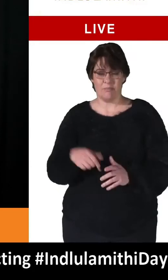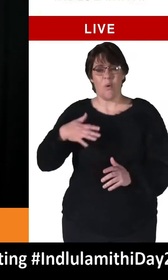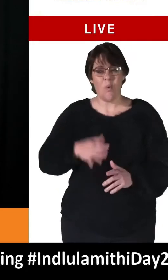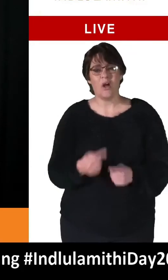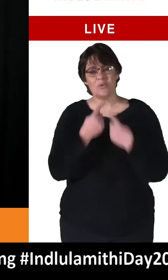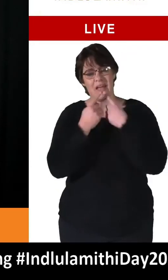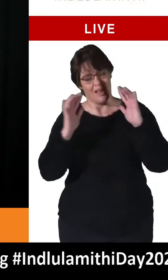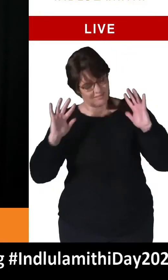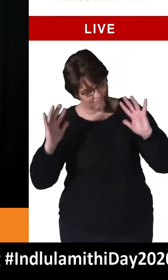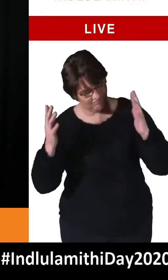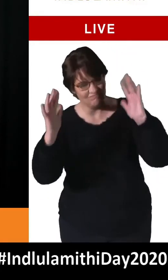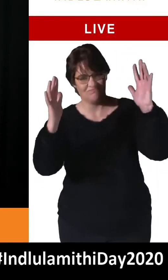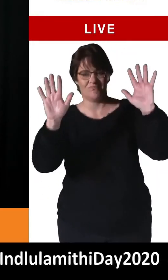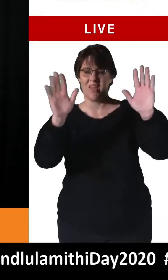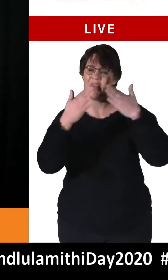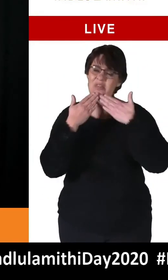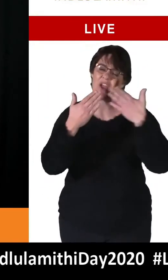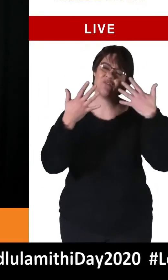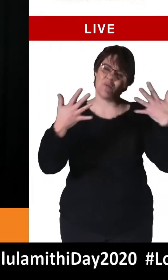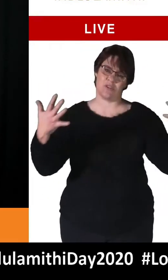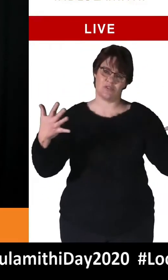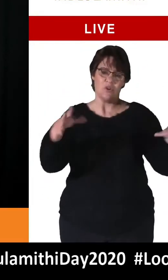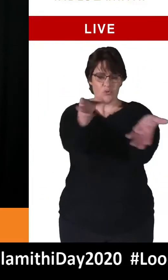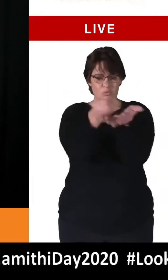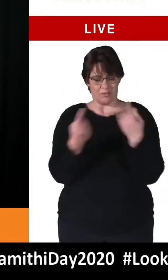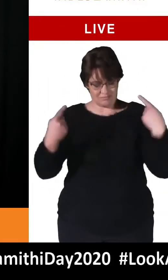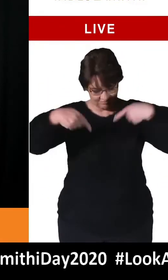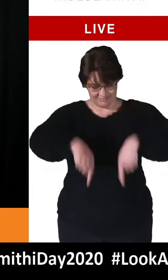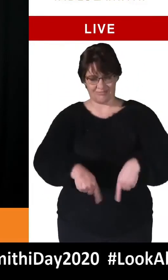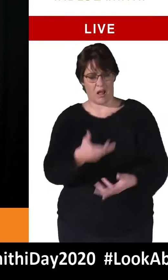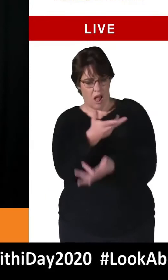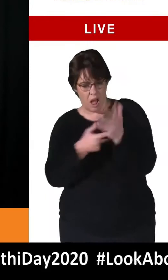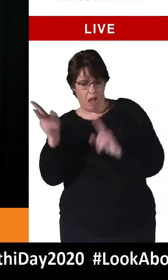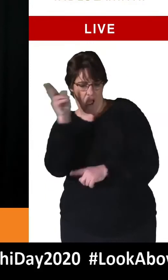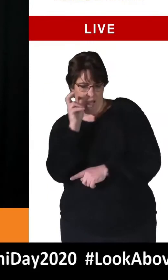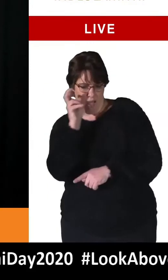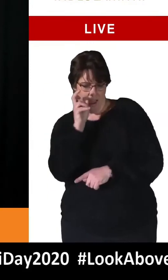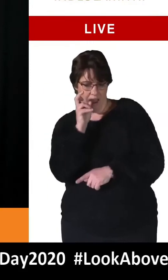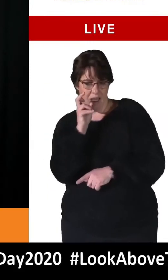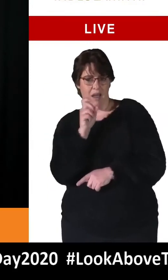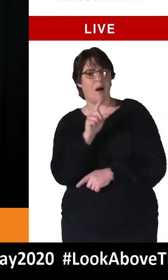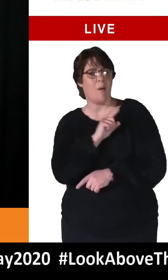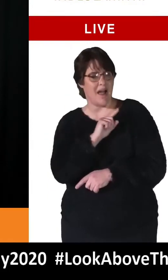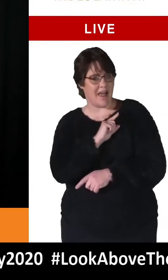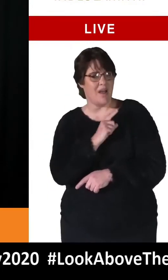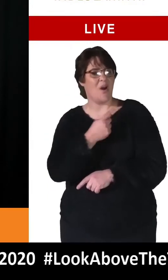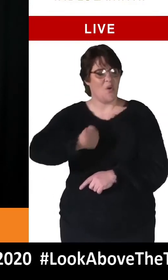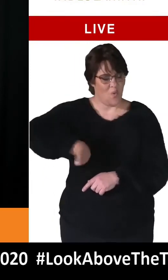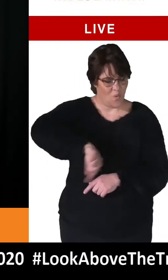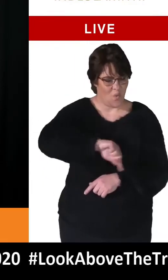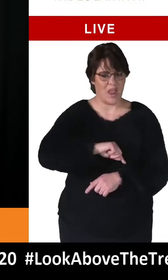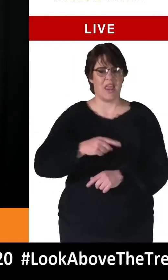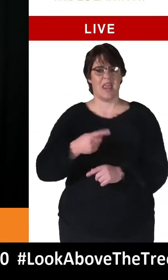say congratulations. Thank you very much for bringing us here. We ourselves must now get